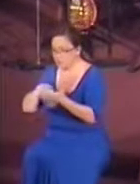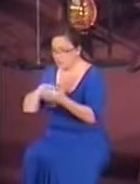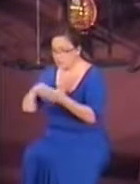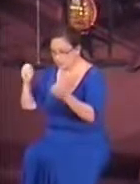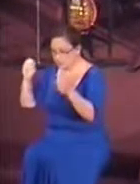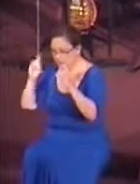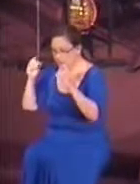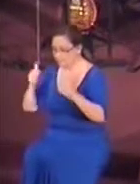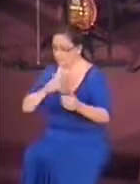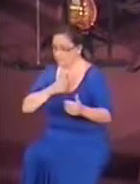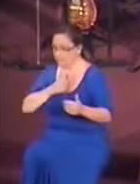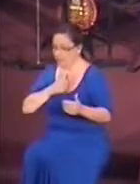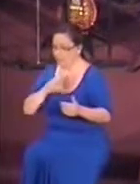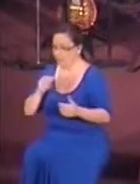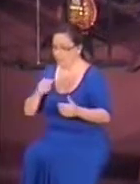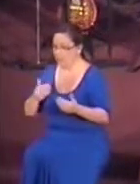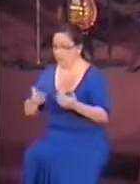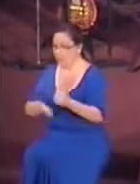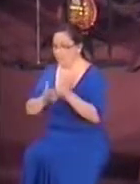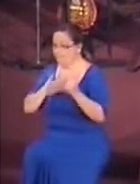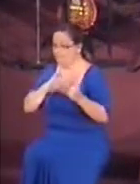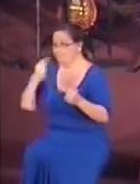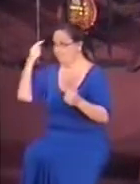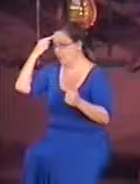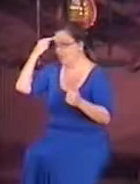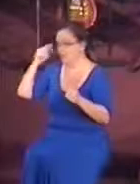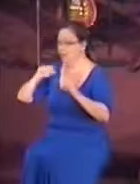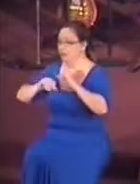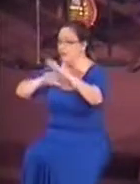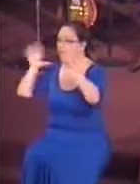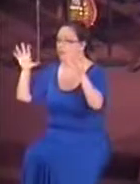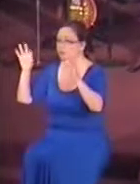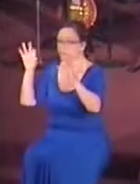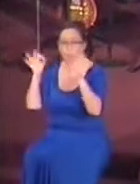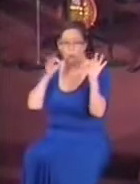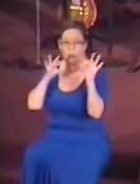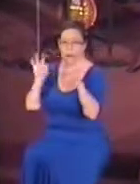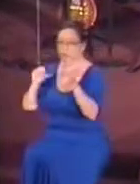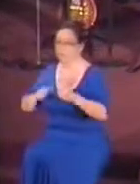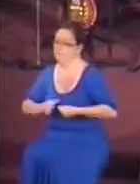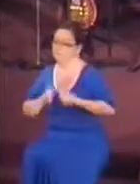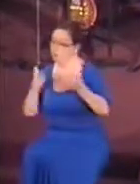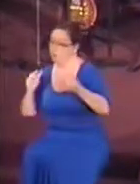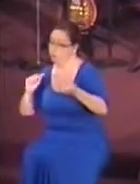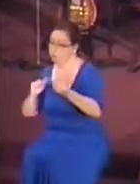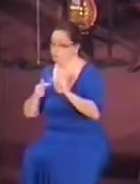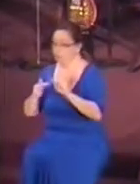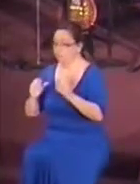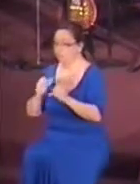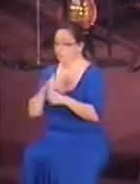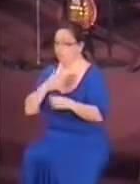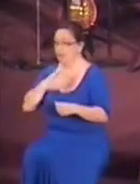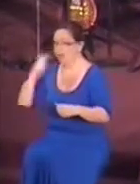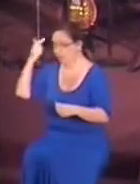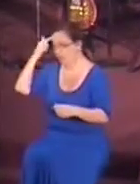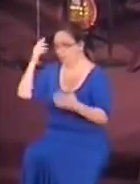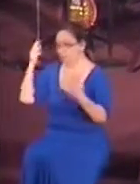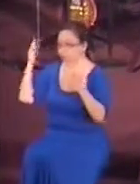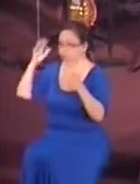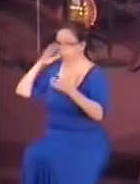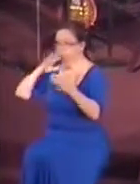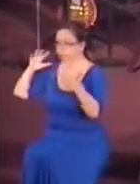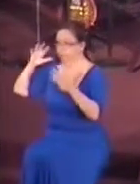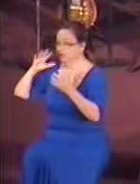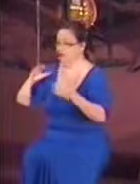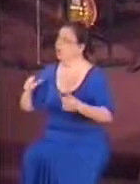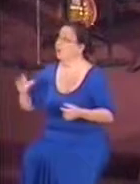educate myself. Help clear my mind of distractions and emotions and hurts that cloud my thinking. God, give